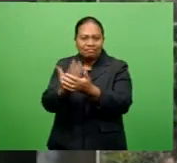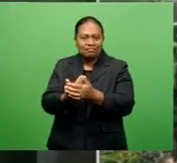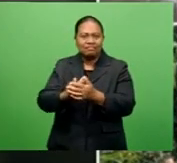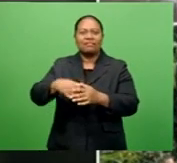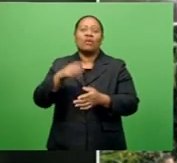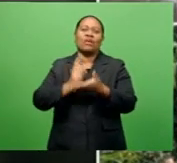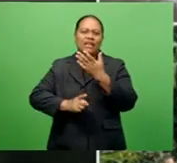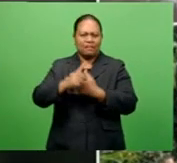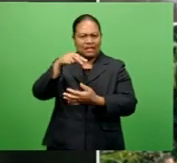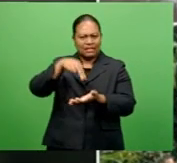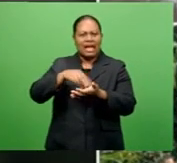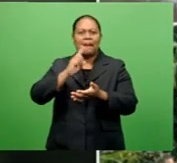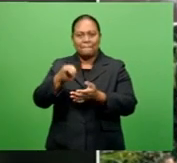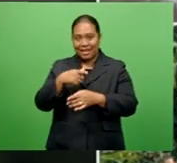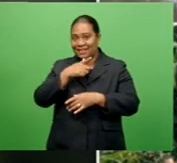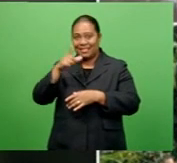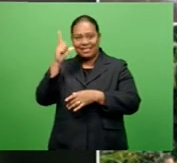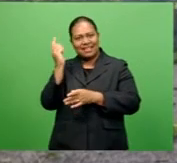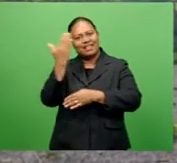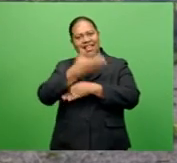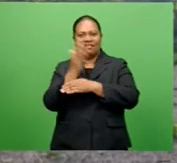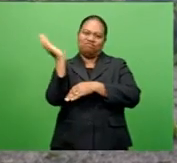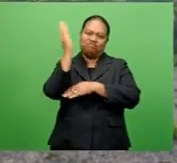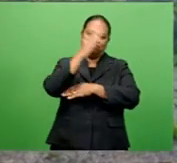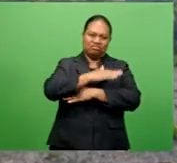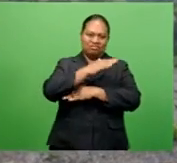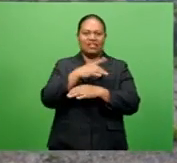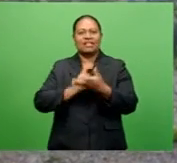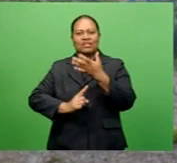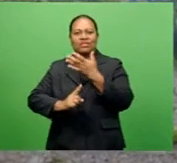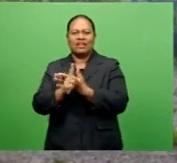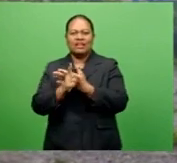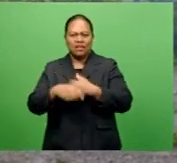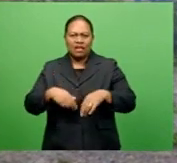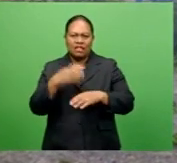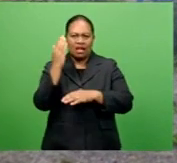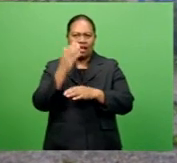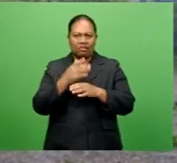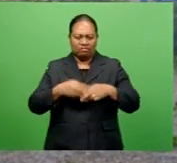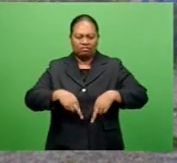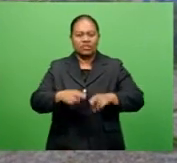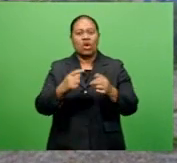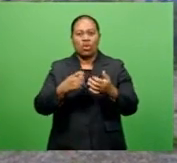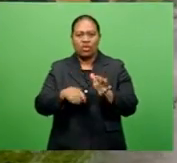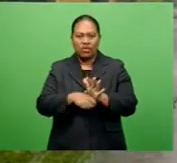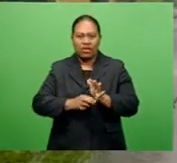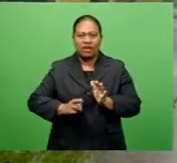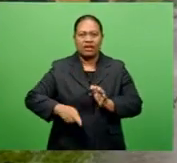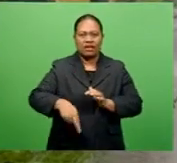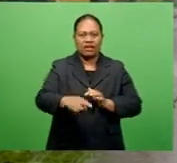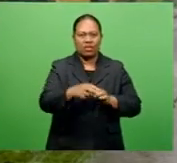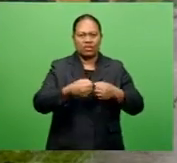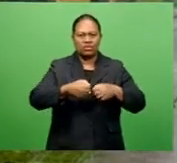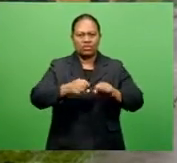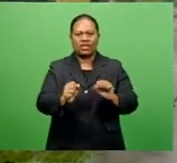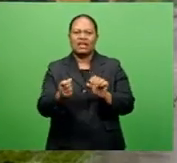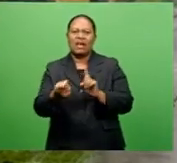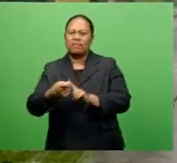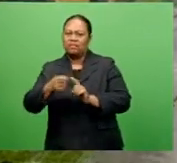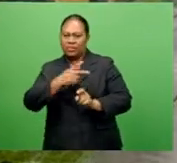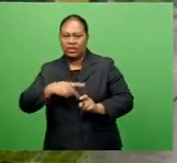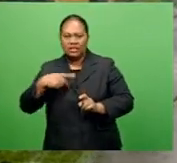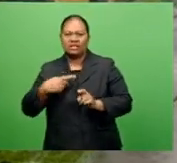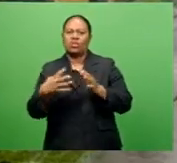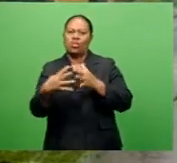winds. Other roads where trees had fallen include Rewa Street, Princess Road and Waimanu Road,